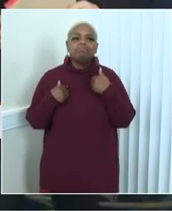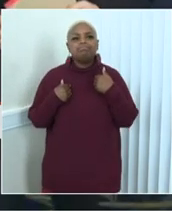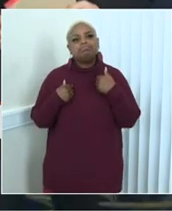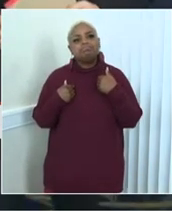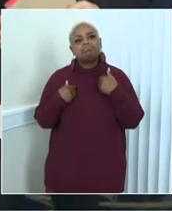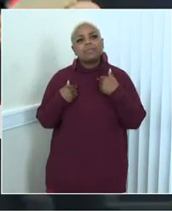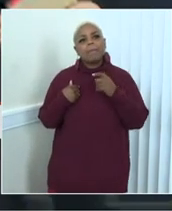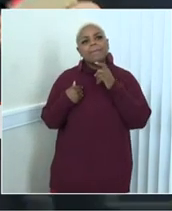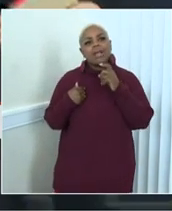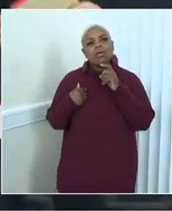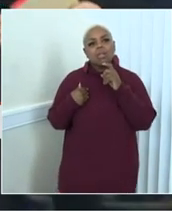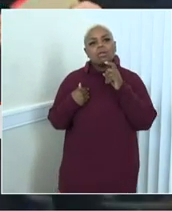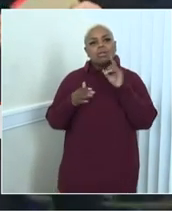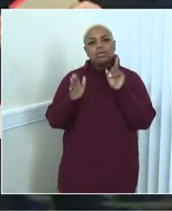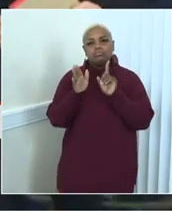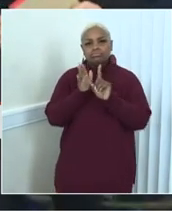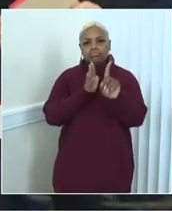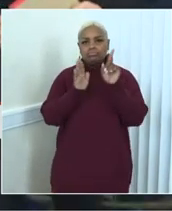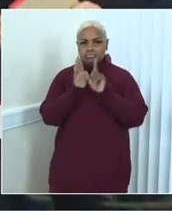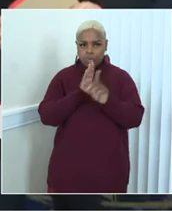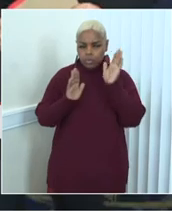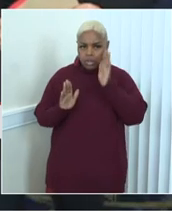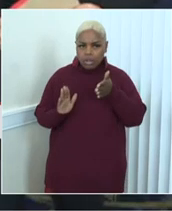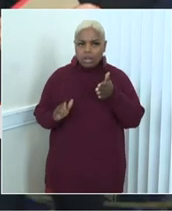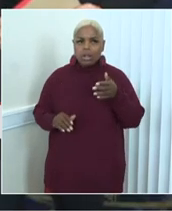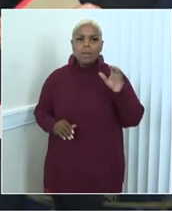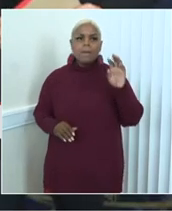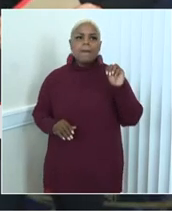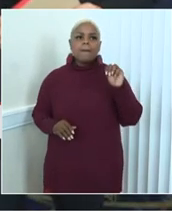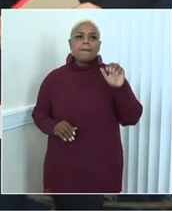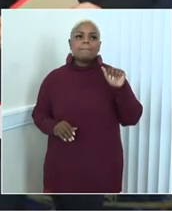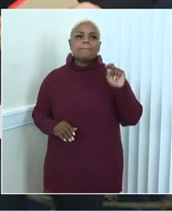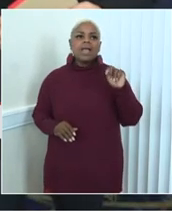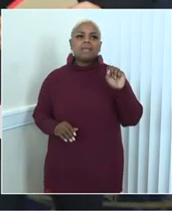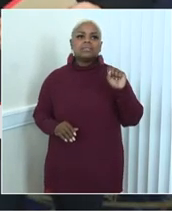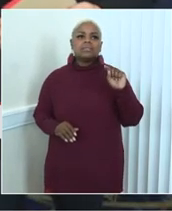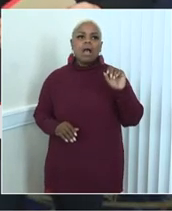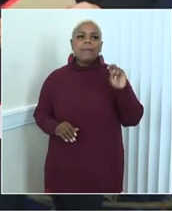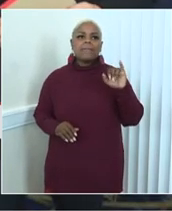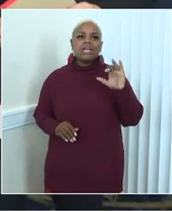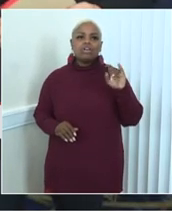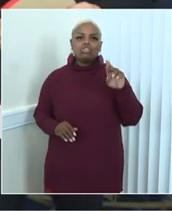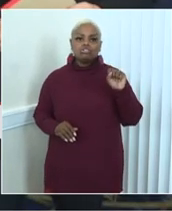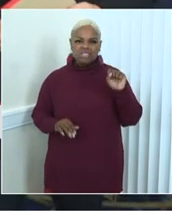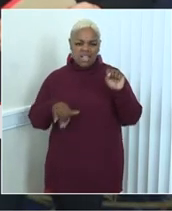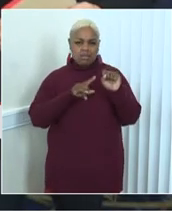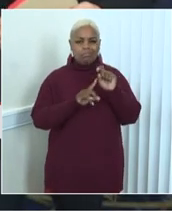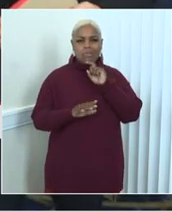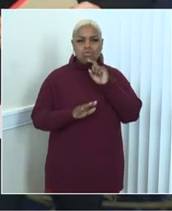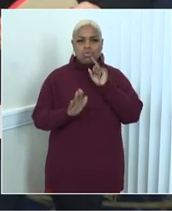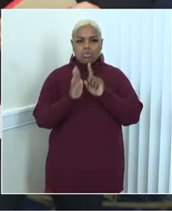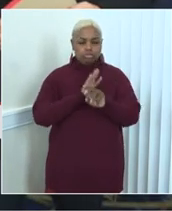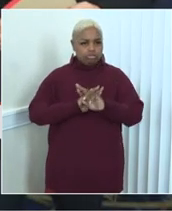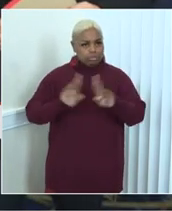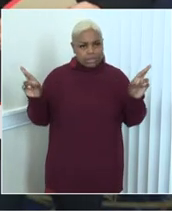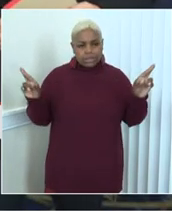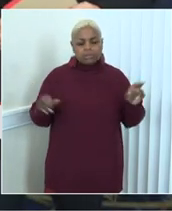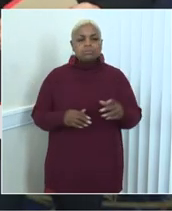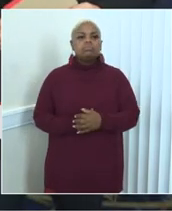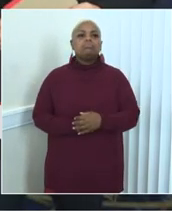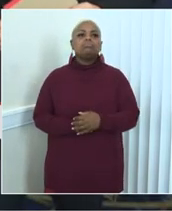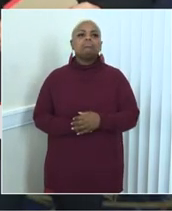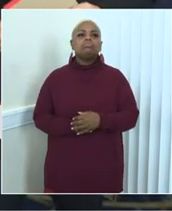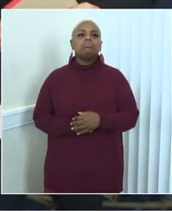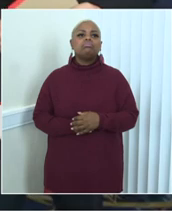along the parade route. They will be screened and processed as we would if there was an actual parade, but they will be able to still come into that